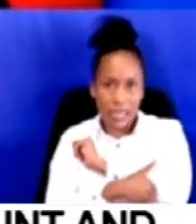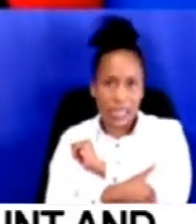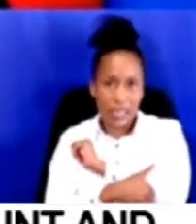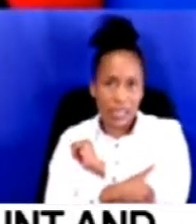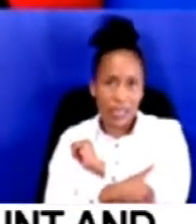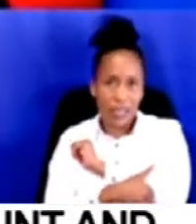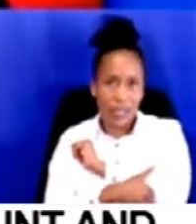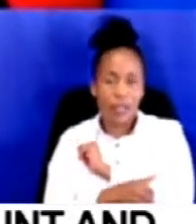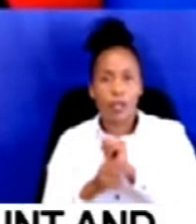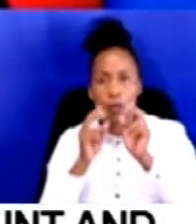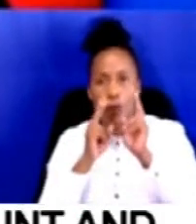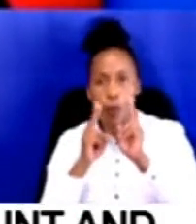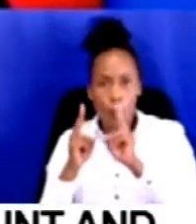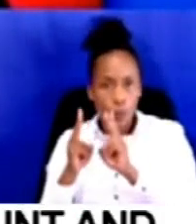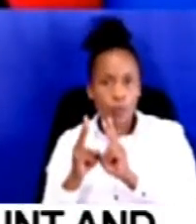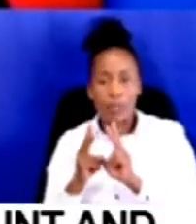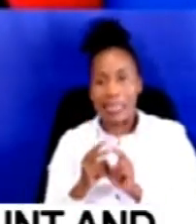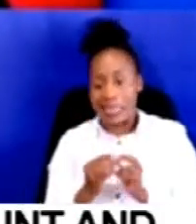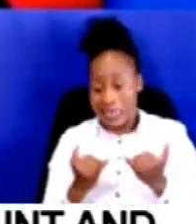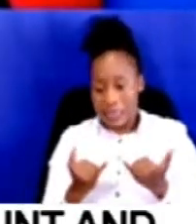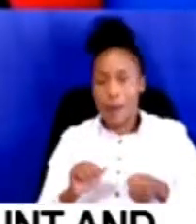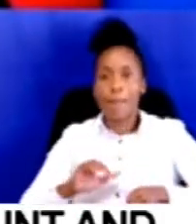given the current pandemic,